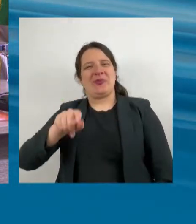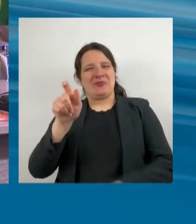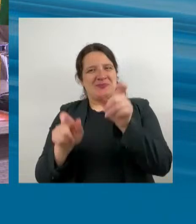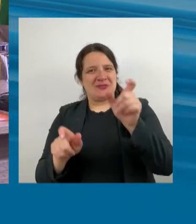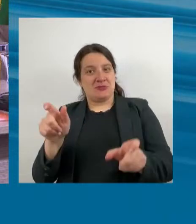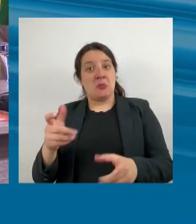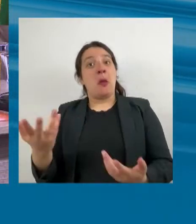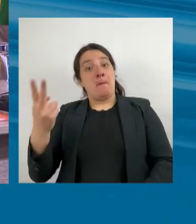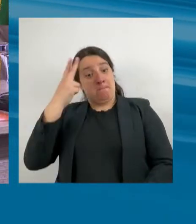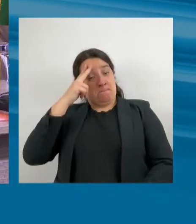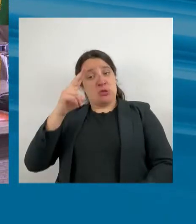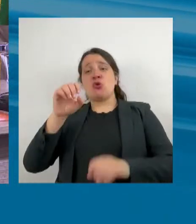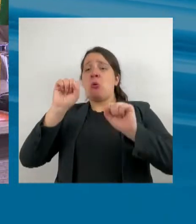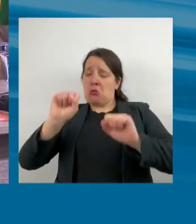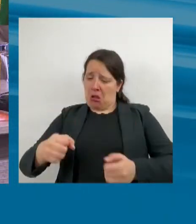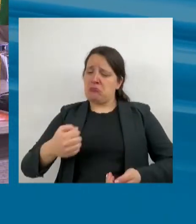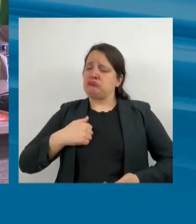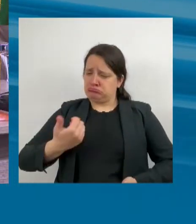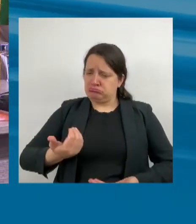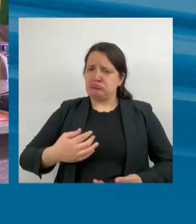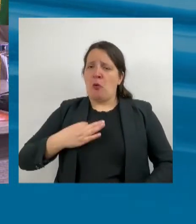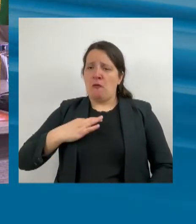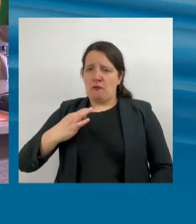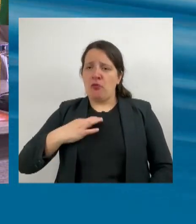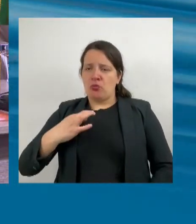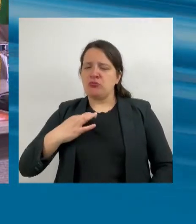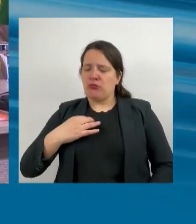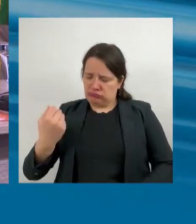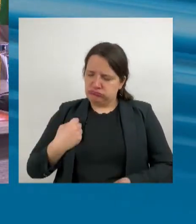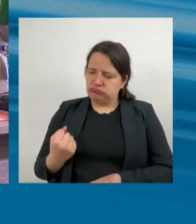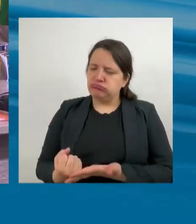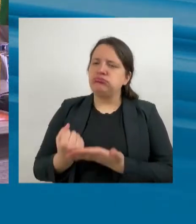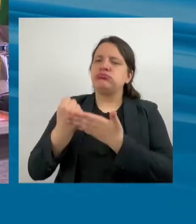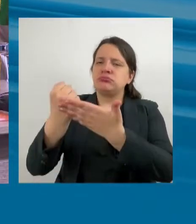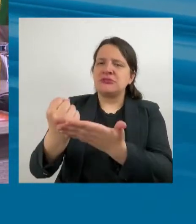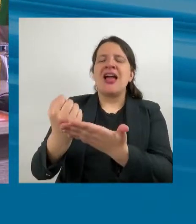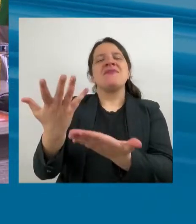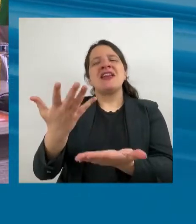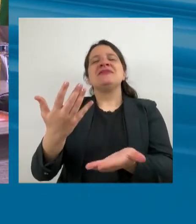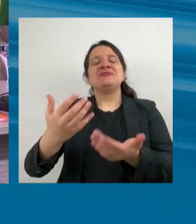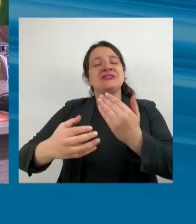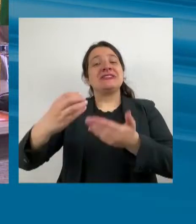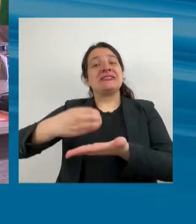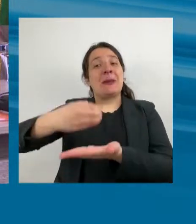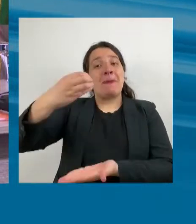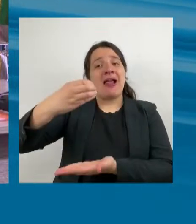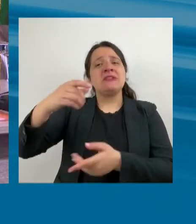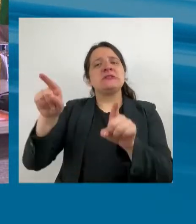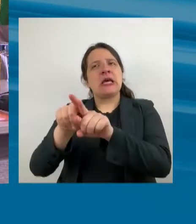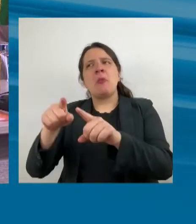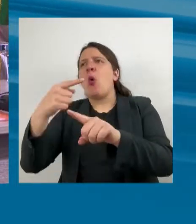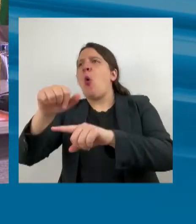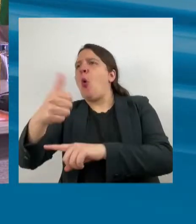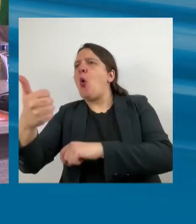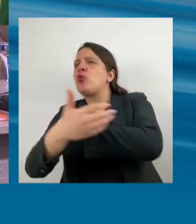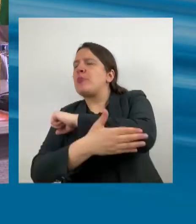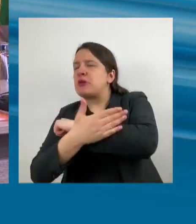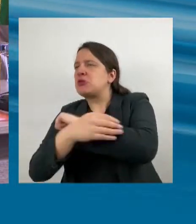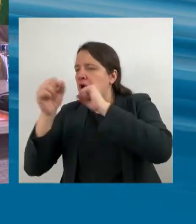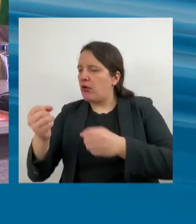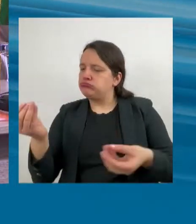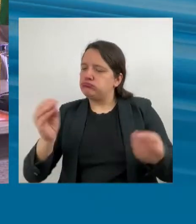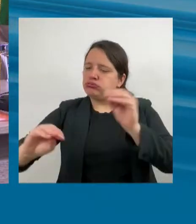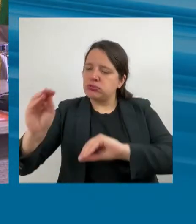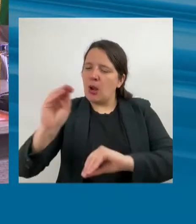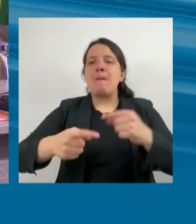I reiterate the desire of Mexico to continue collaborating with ECLAC and all the countries in the region in the creation